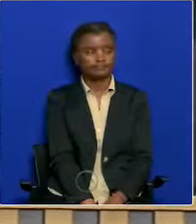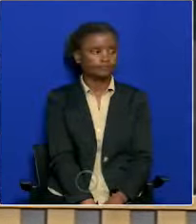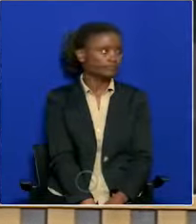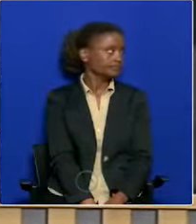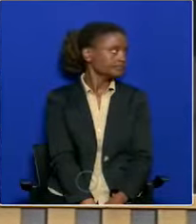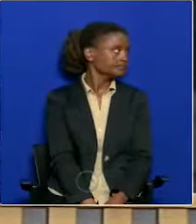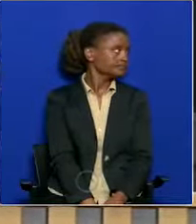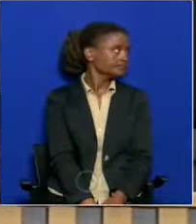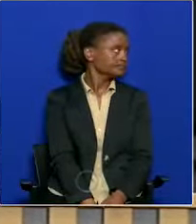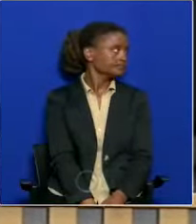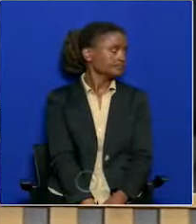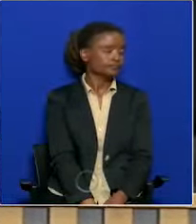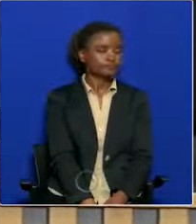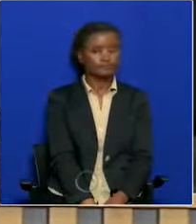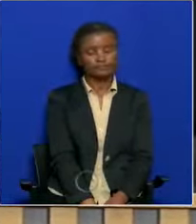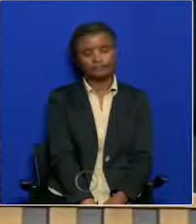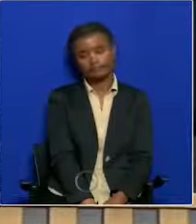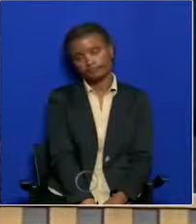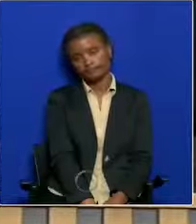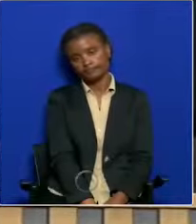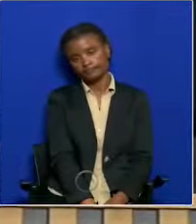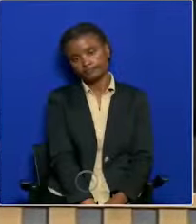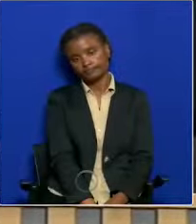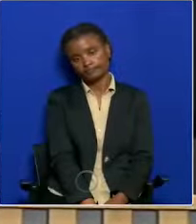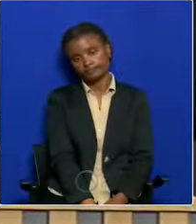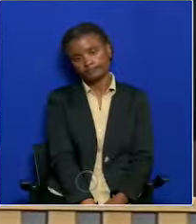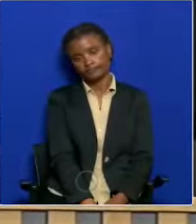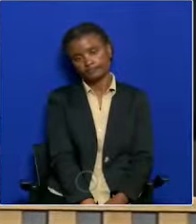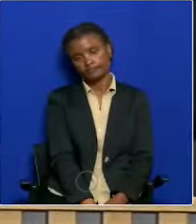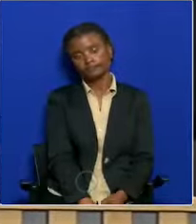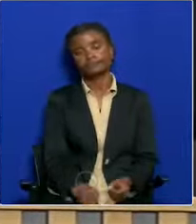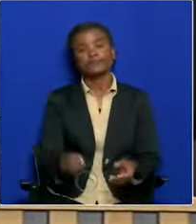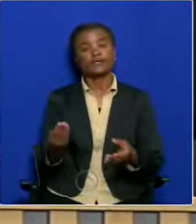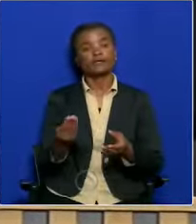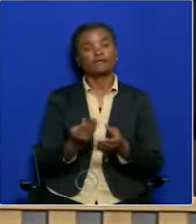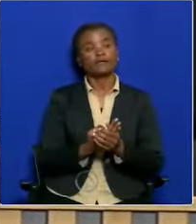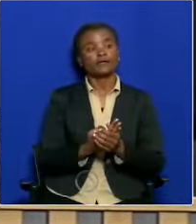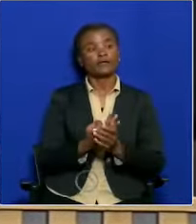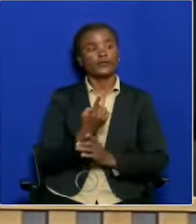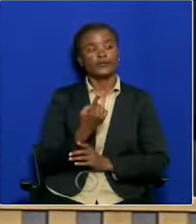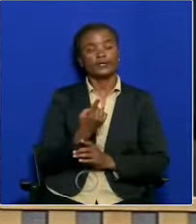Are you there, General? That's file 1 at page 76.